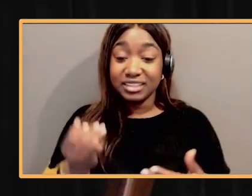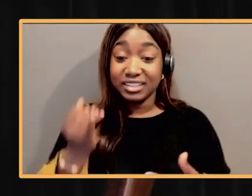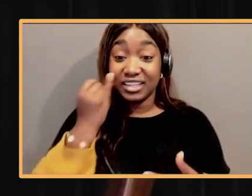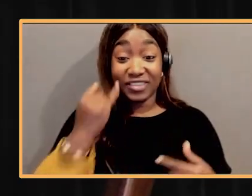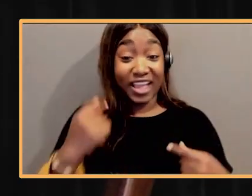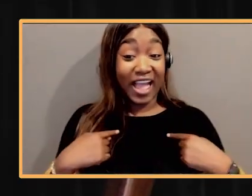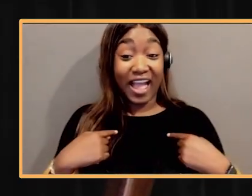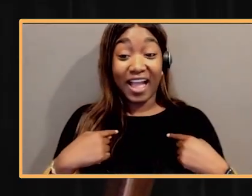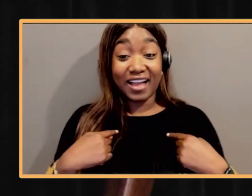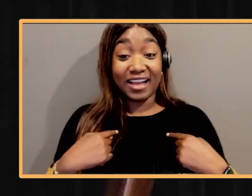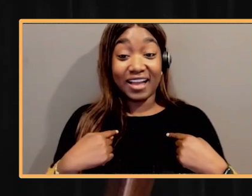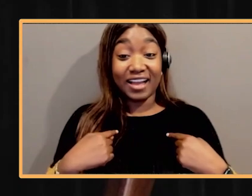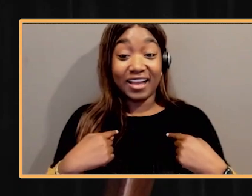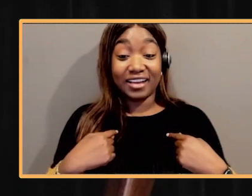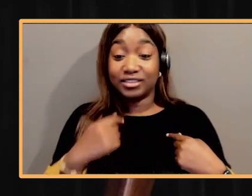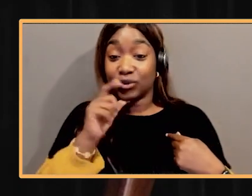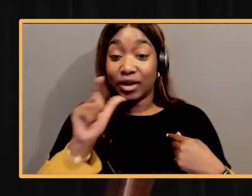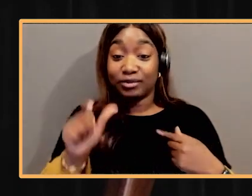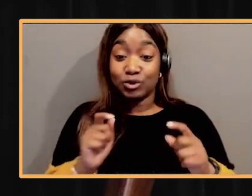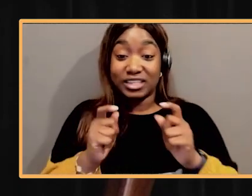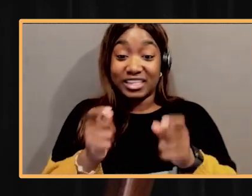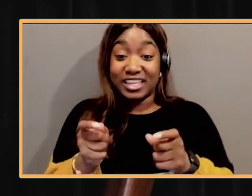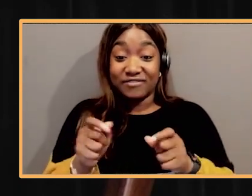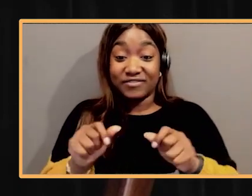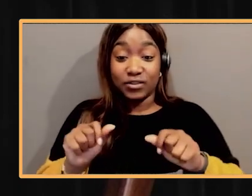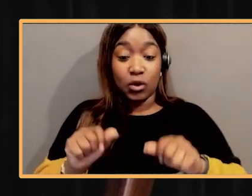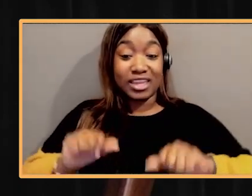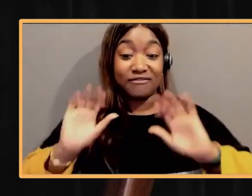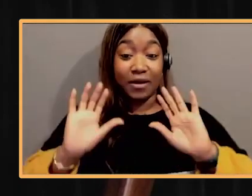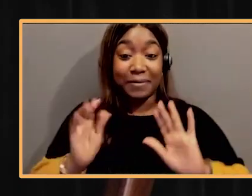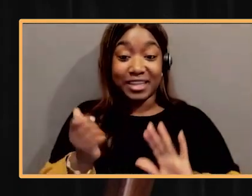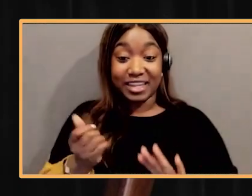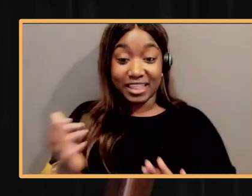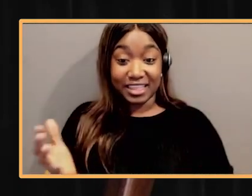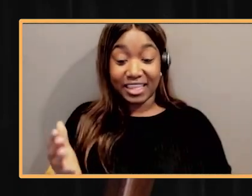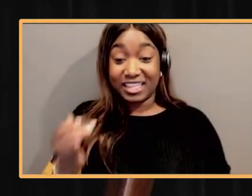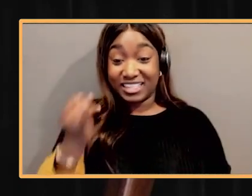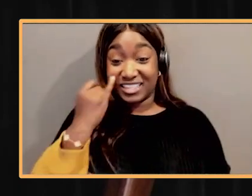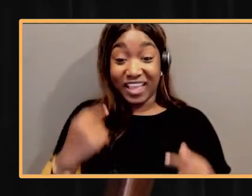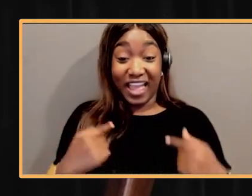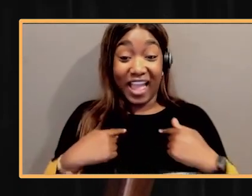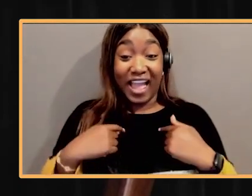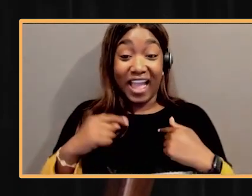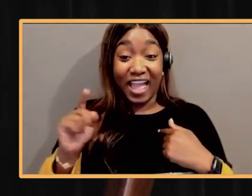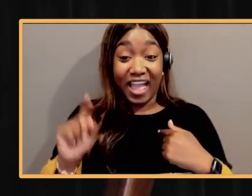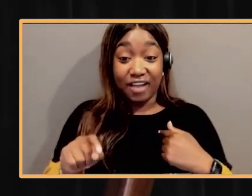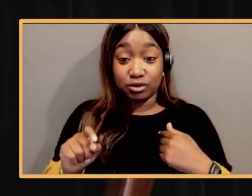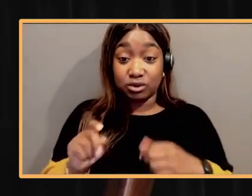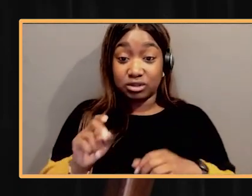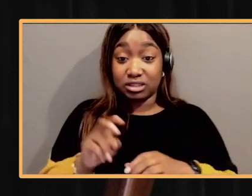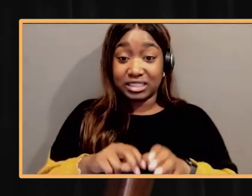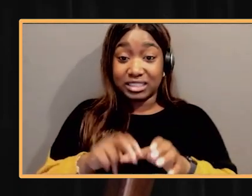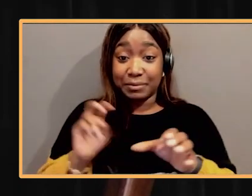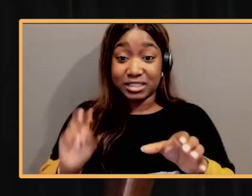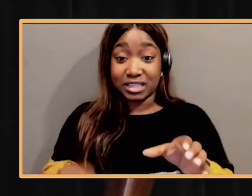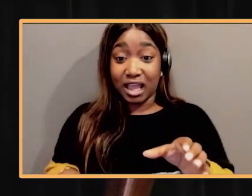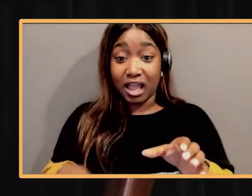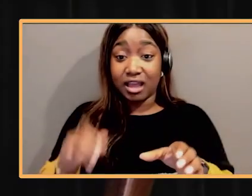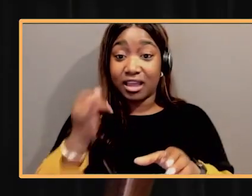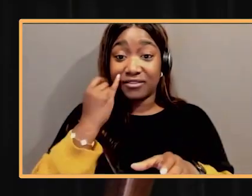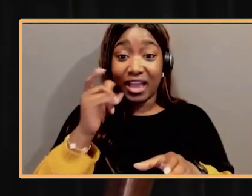don't have to, give anything up, because if I have to, step aside or give up something,